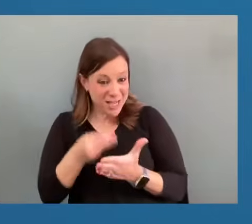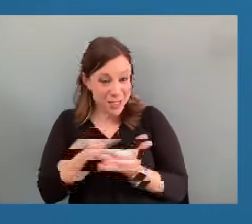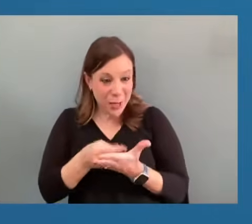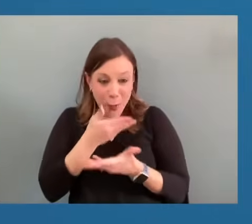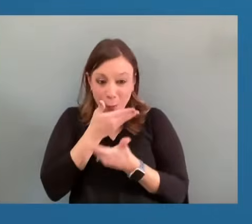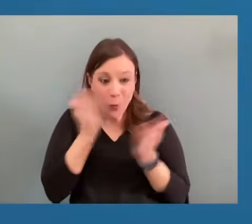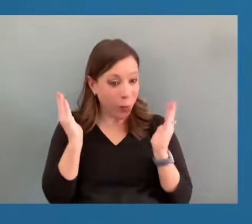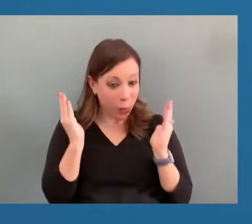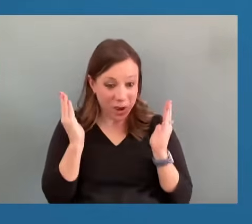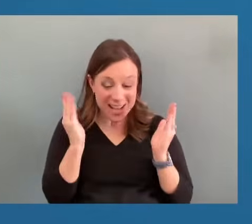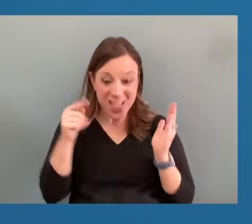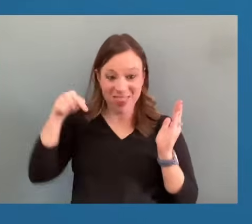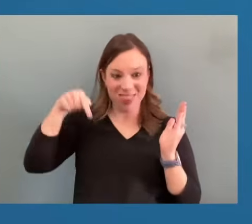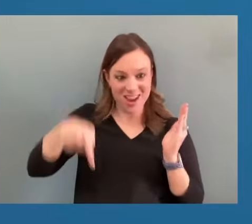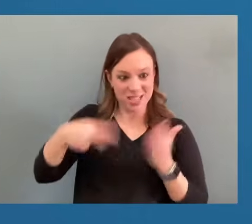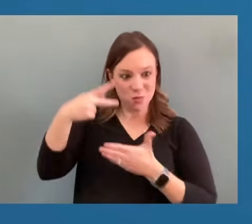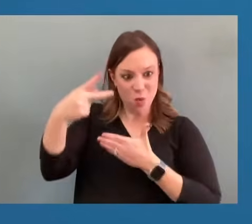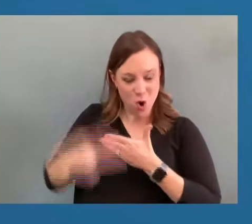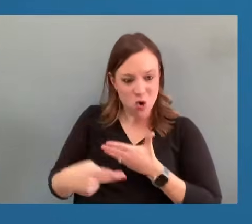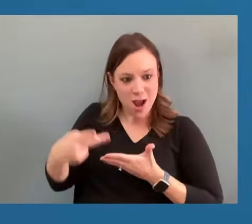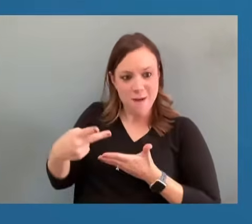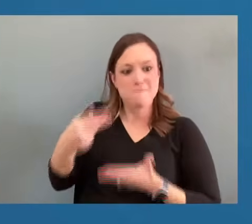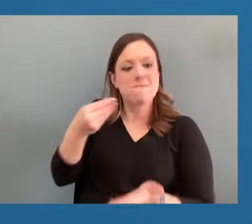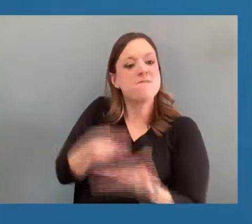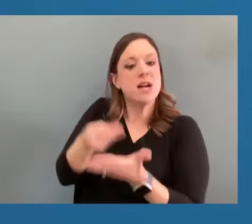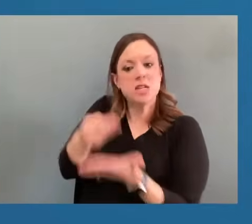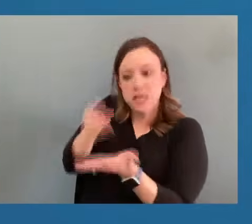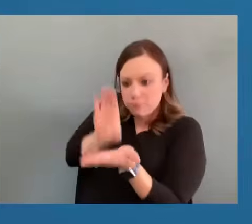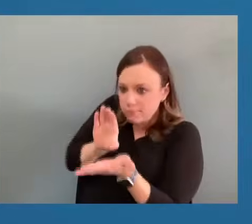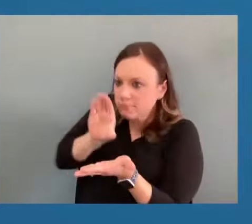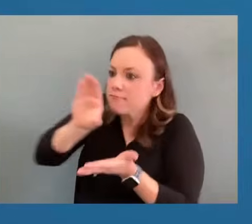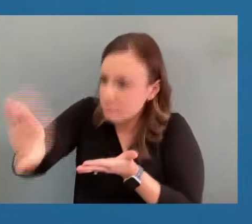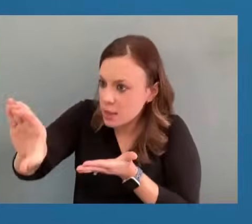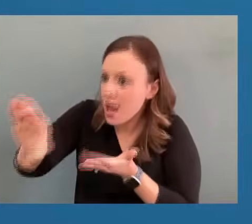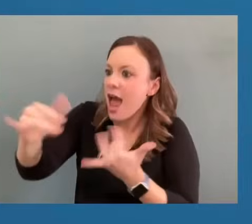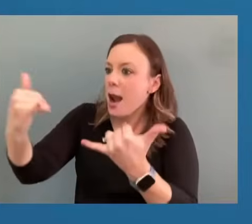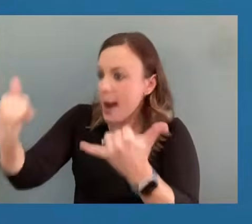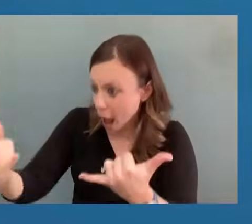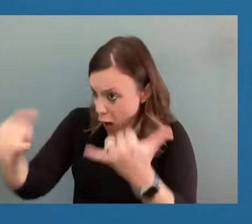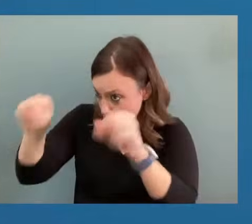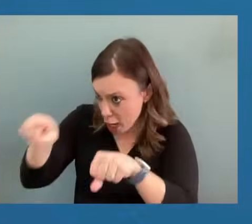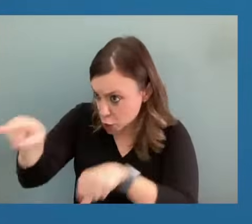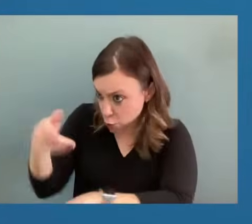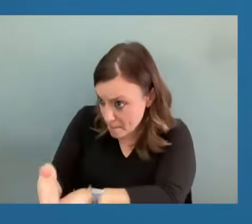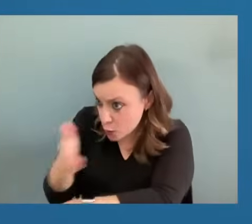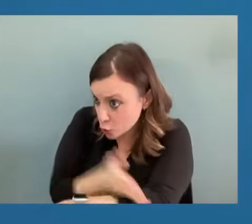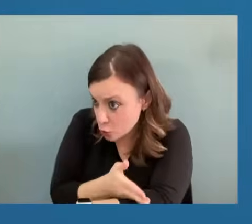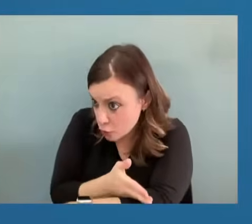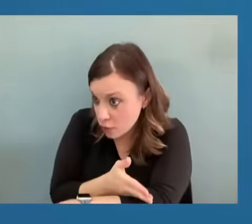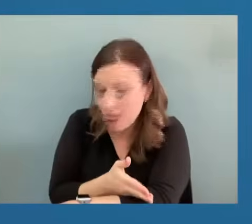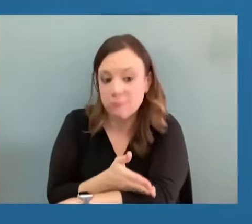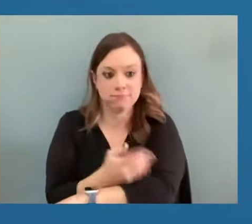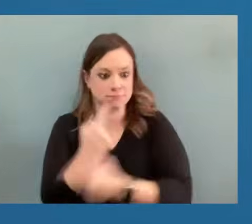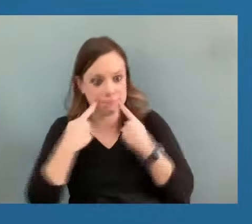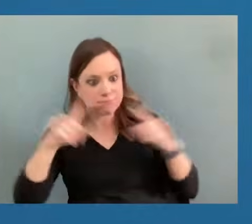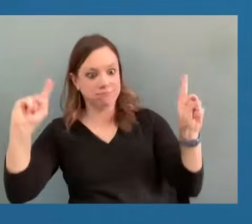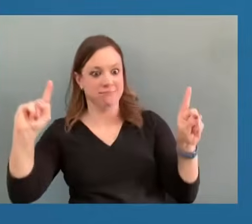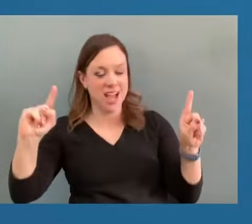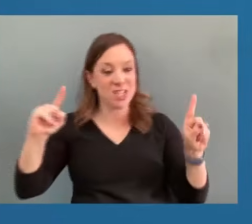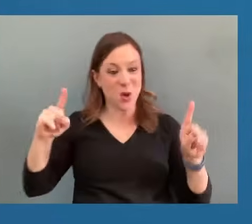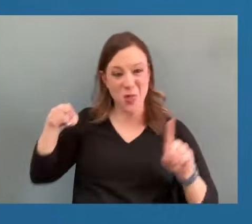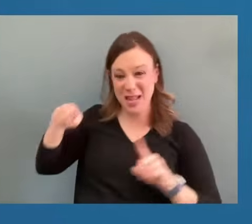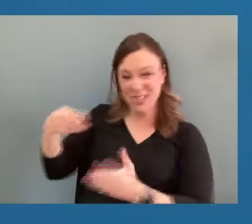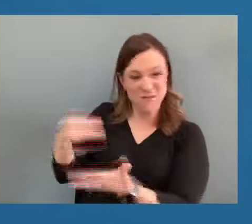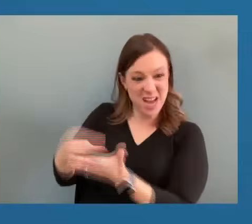is commit funding to the very capital needs that have been put off for years, if not decades. And that is funding, those